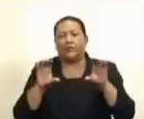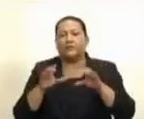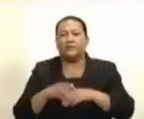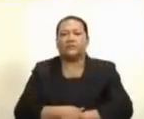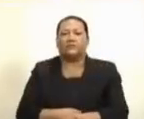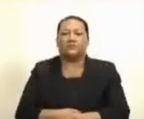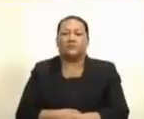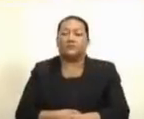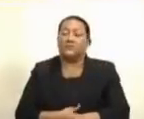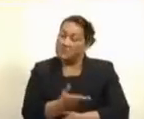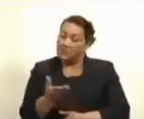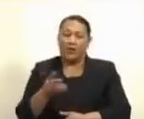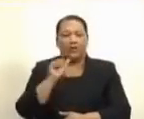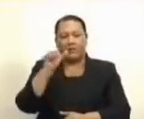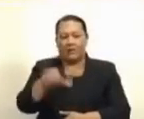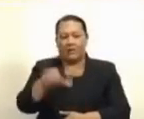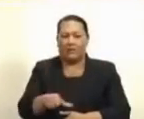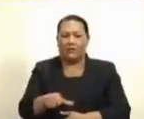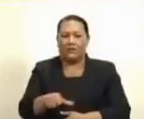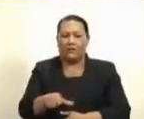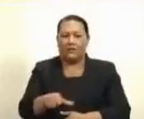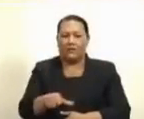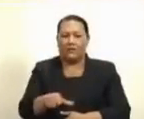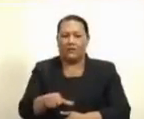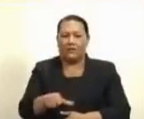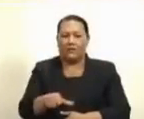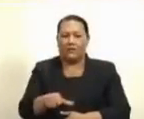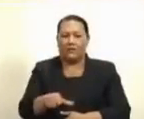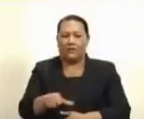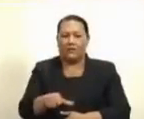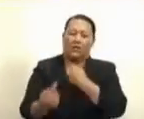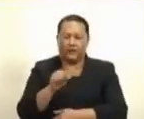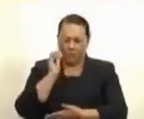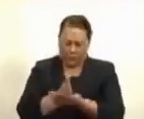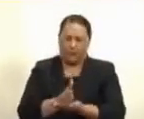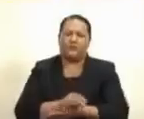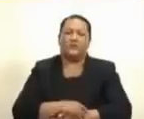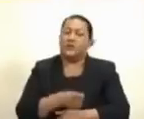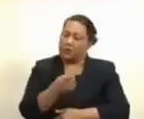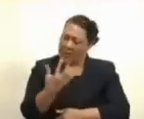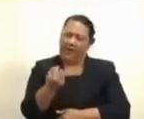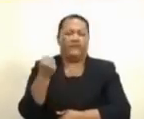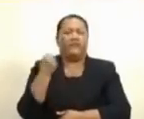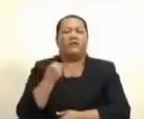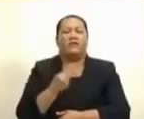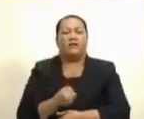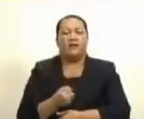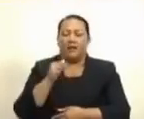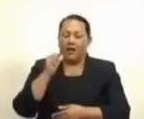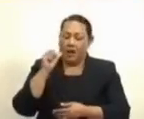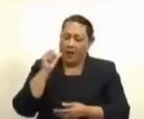You are correct to have blamed us. You have every right to blame us